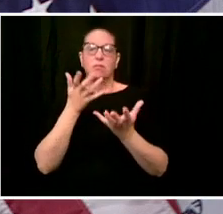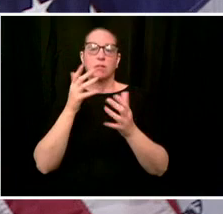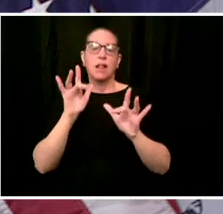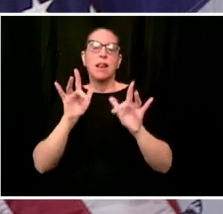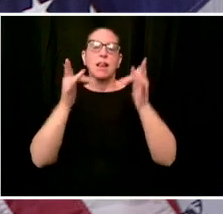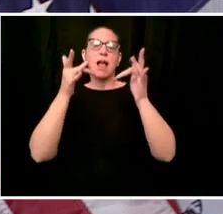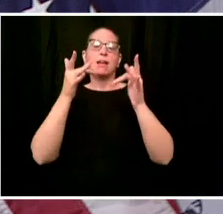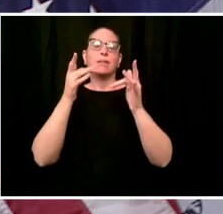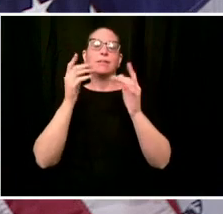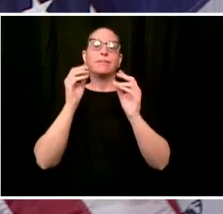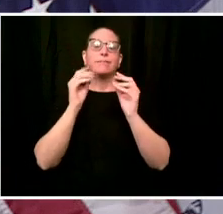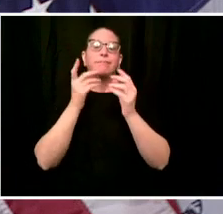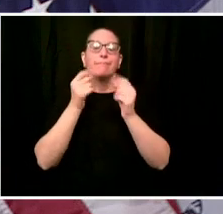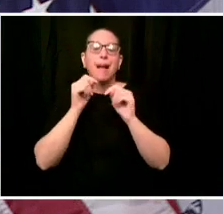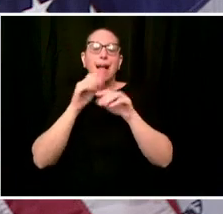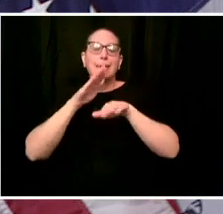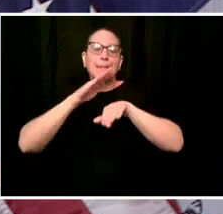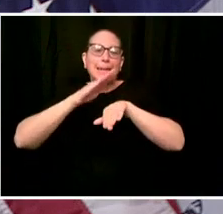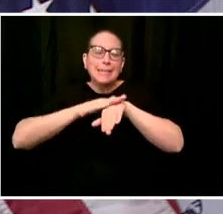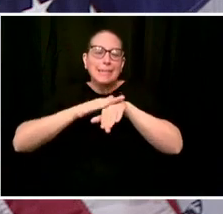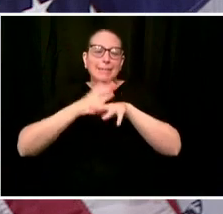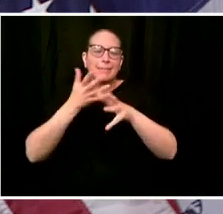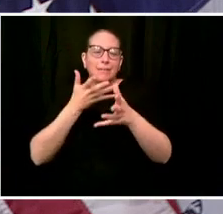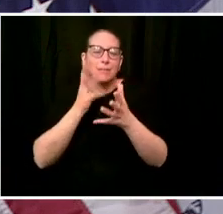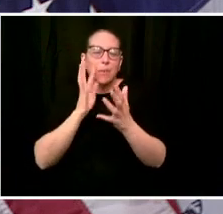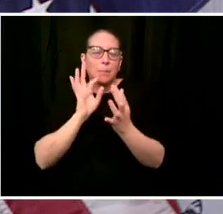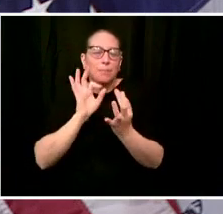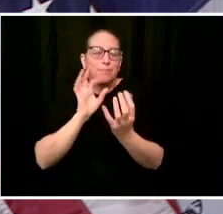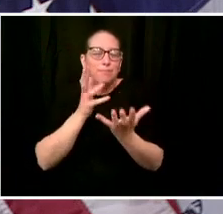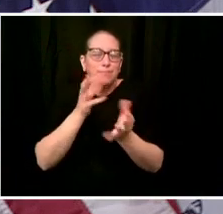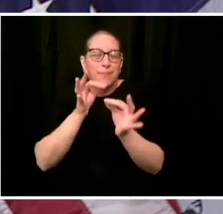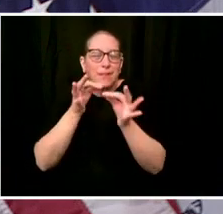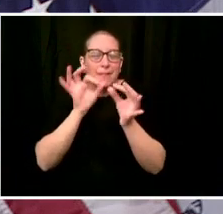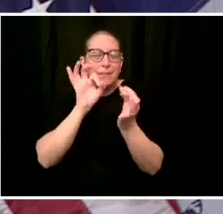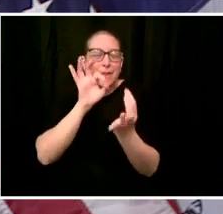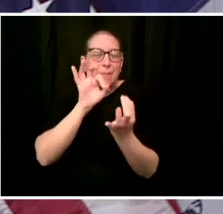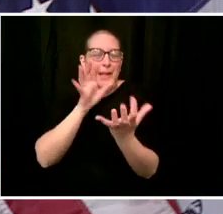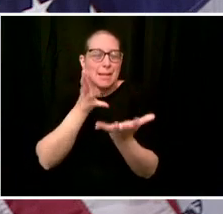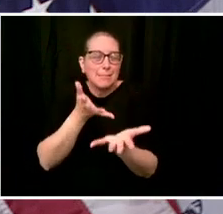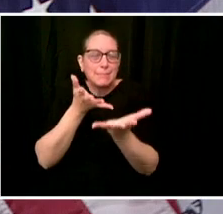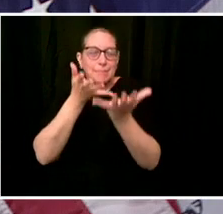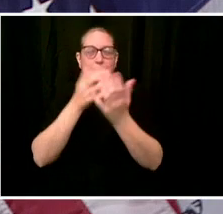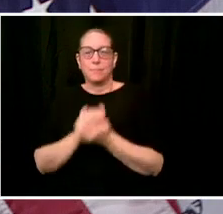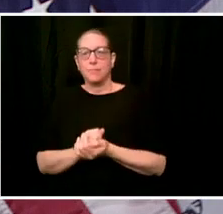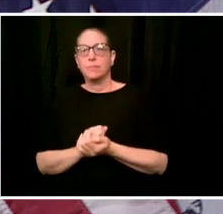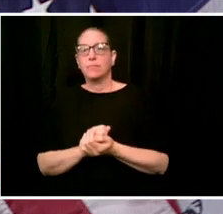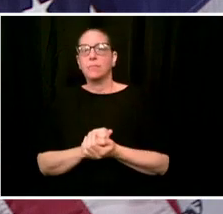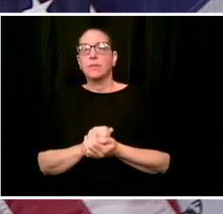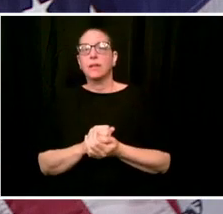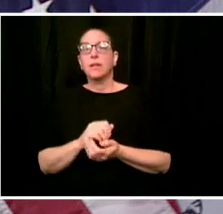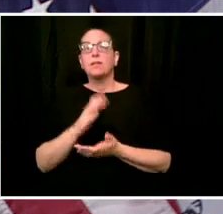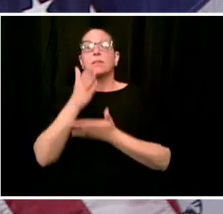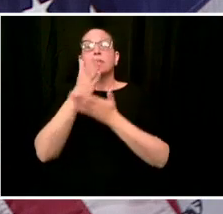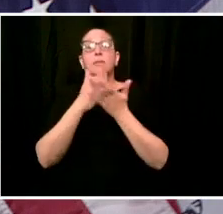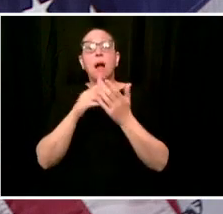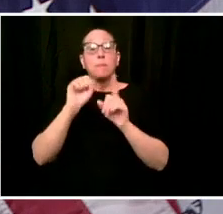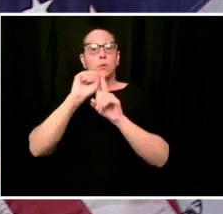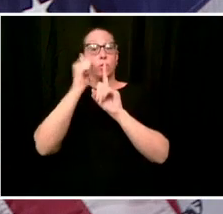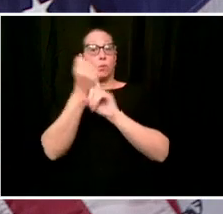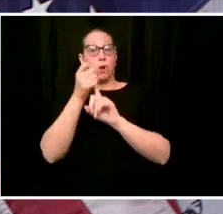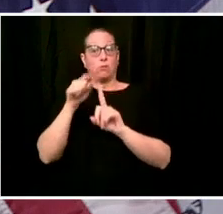have to address disparity. It's unacceptable. That does not negate that there have been some individual instances that were not acceptable, and we will deal with those for